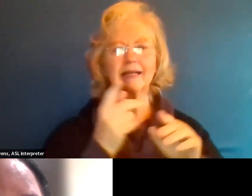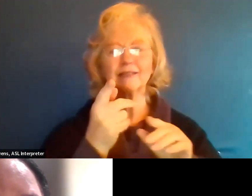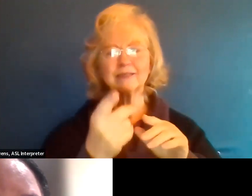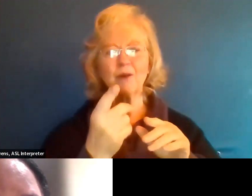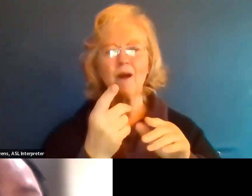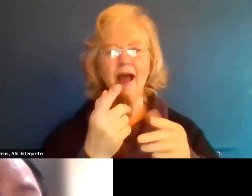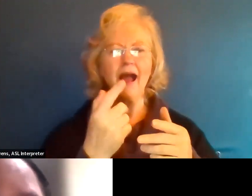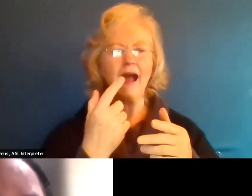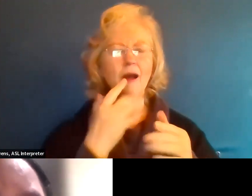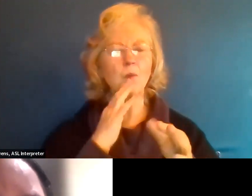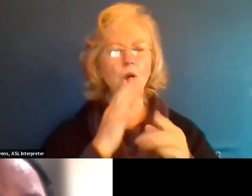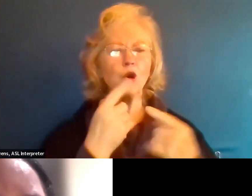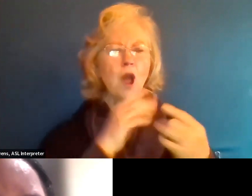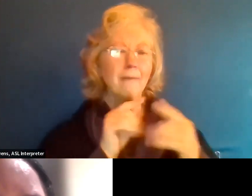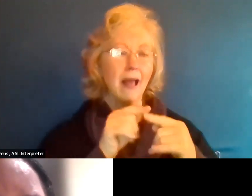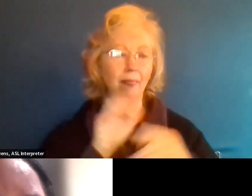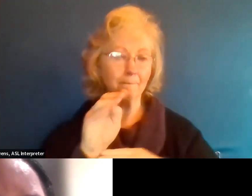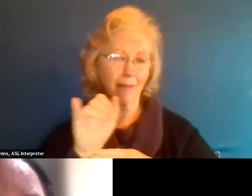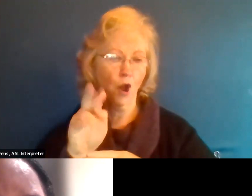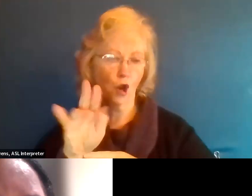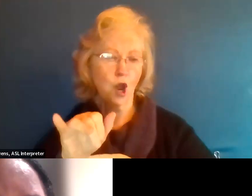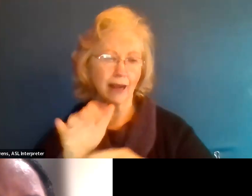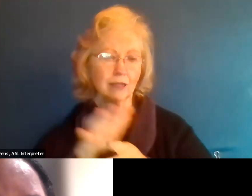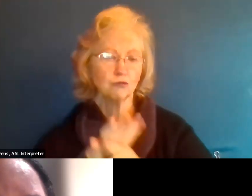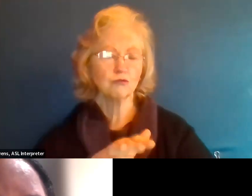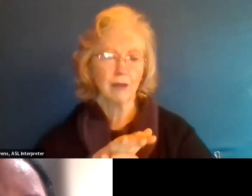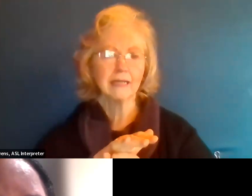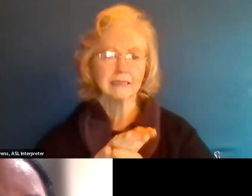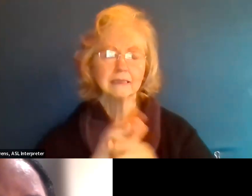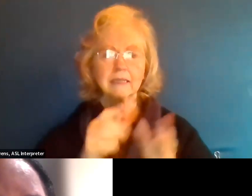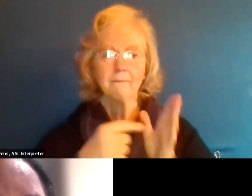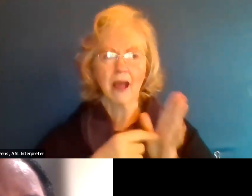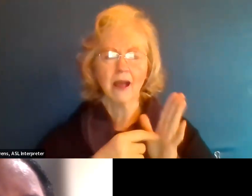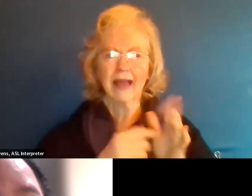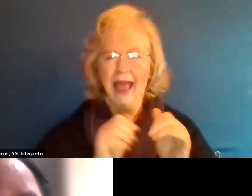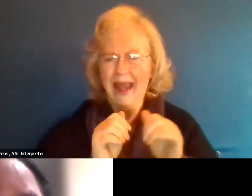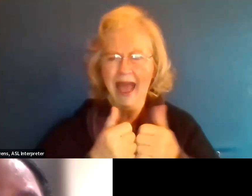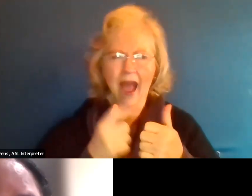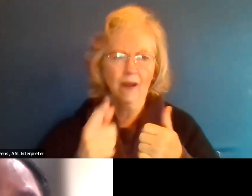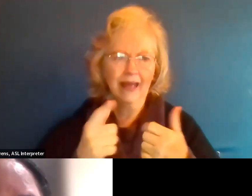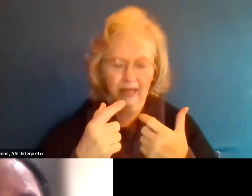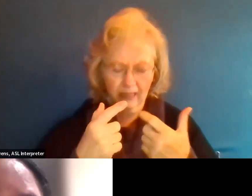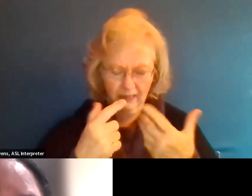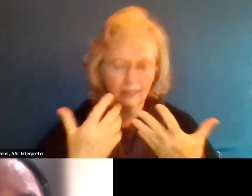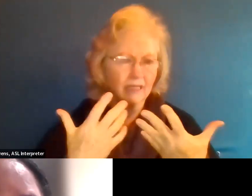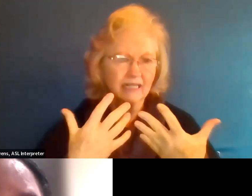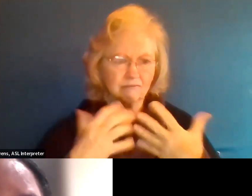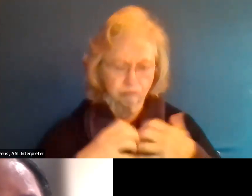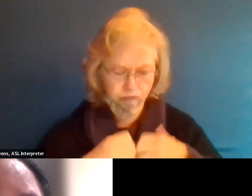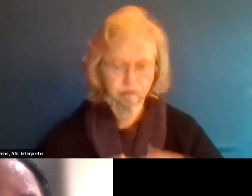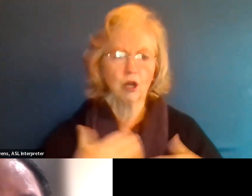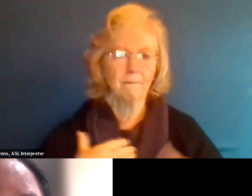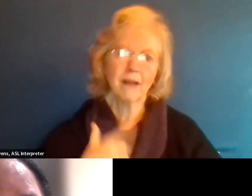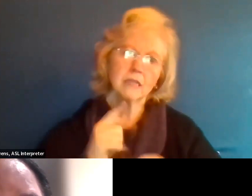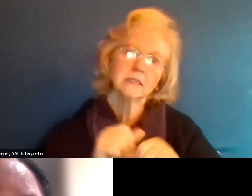model and sort of like other concepts of like allostatic load, like the wear and tear that takes on your body of just like experiencing constant stress from like